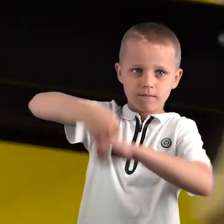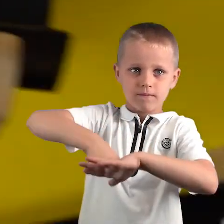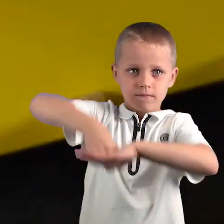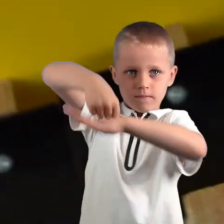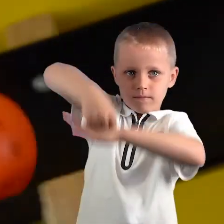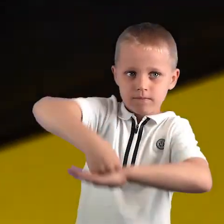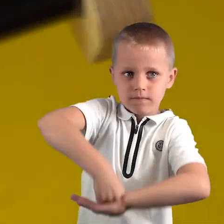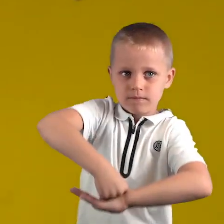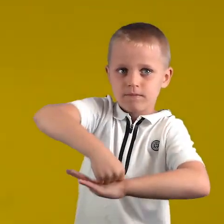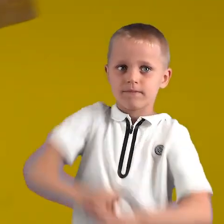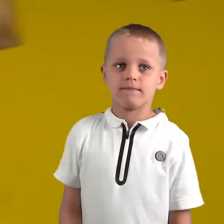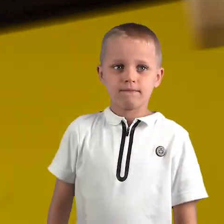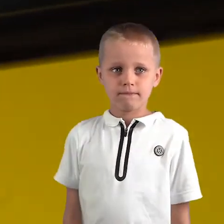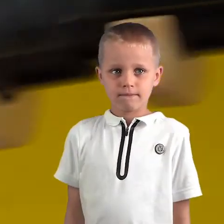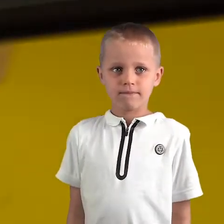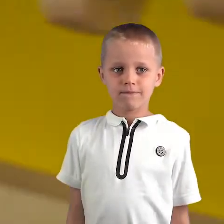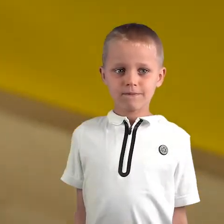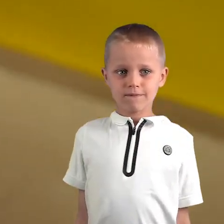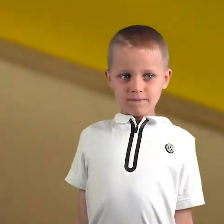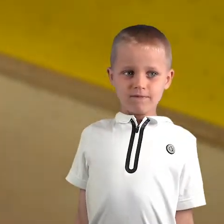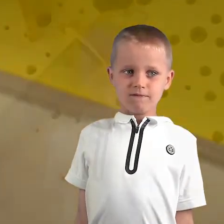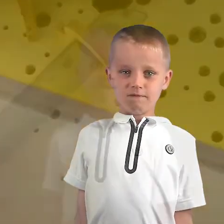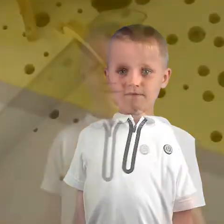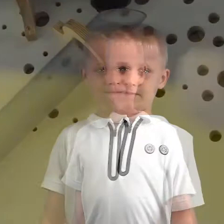Did you know gravity is a force?